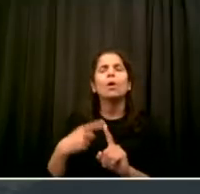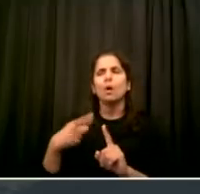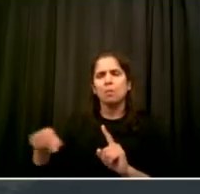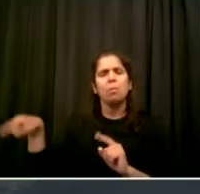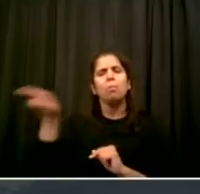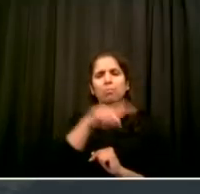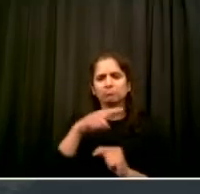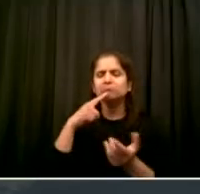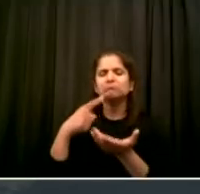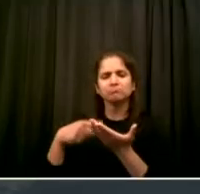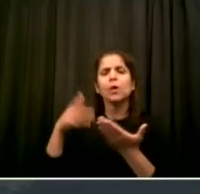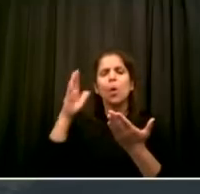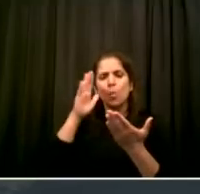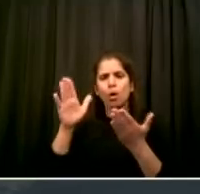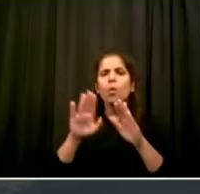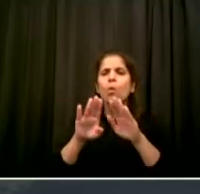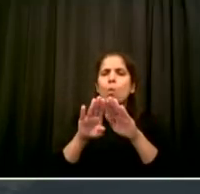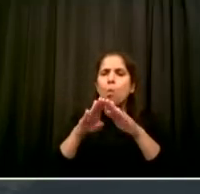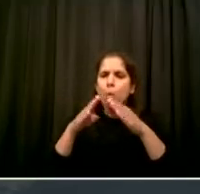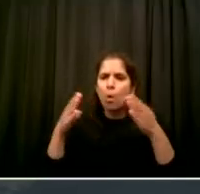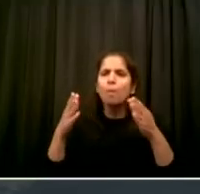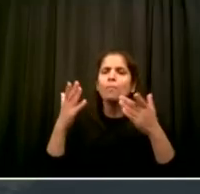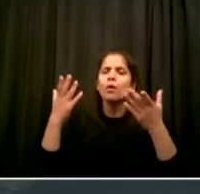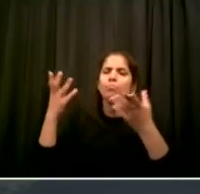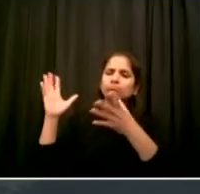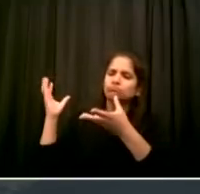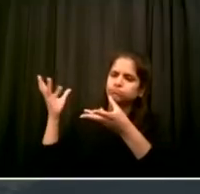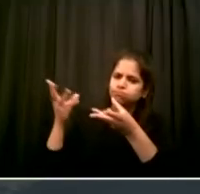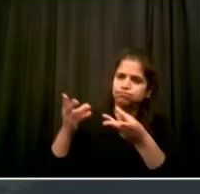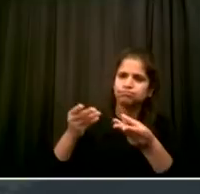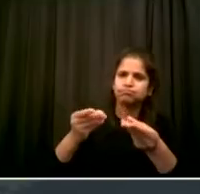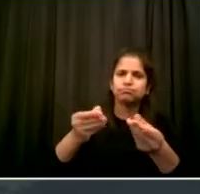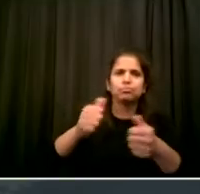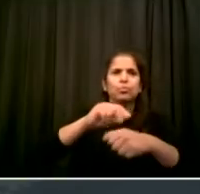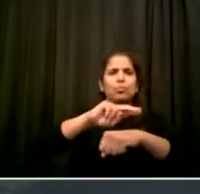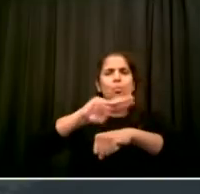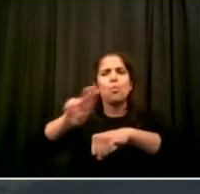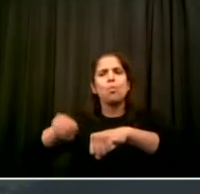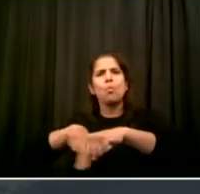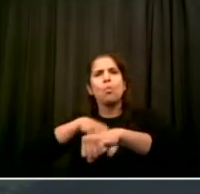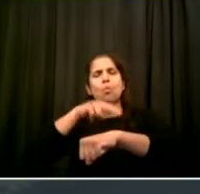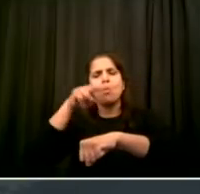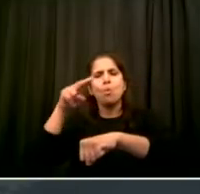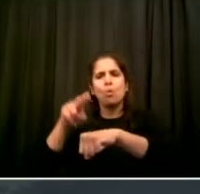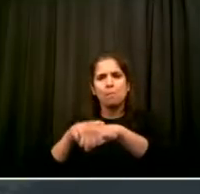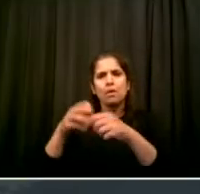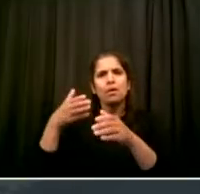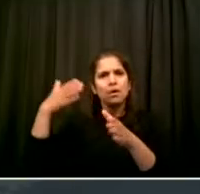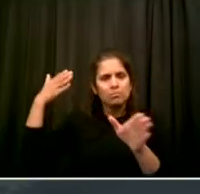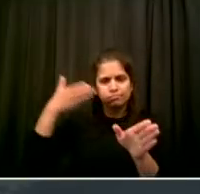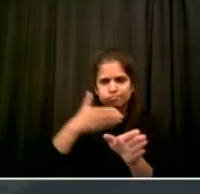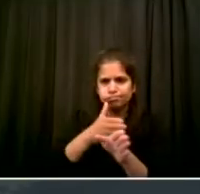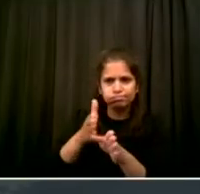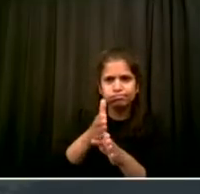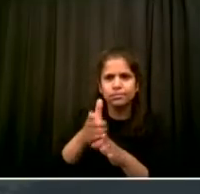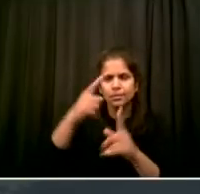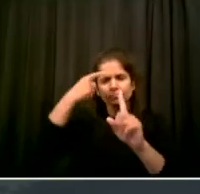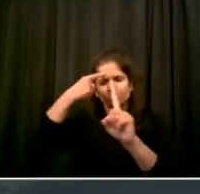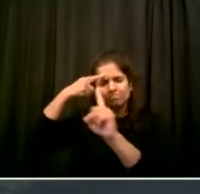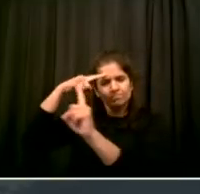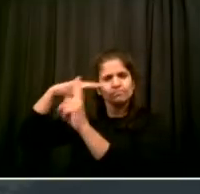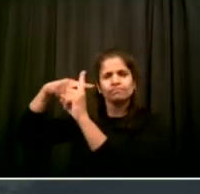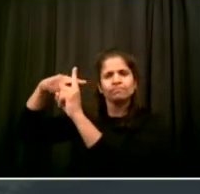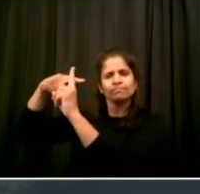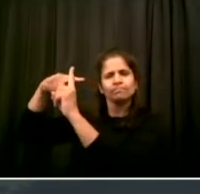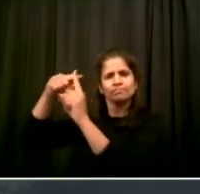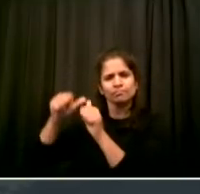course, they want to see continued progress on the disease, and they're very, very focused on this test, trace, and take care program as a crucial